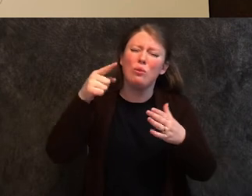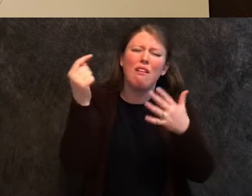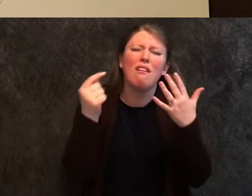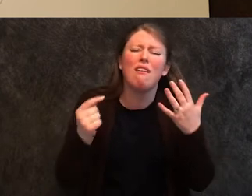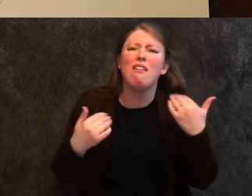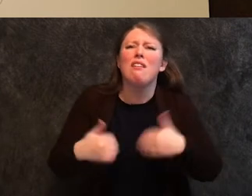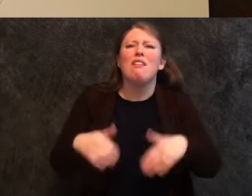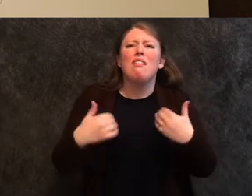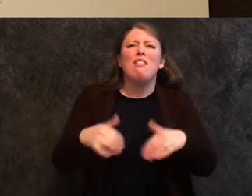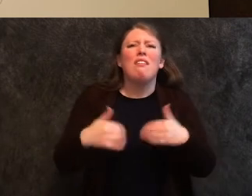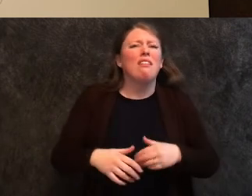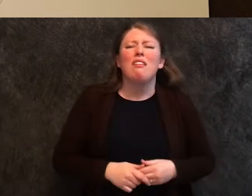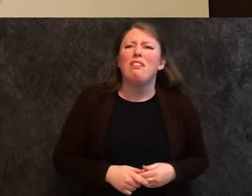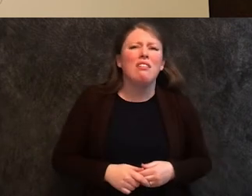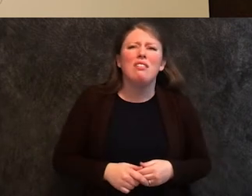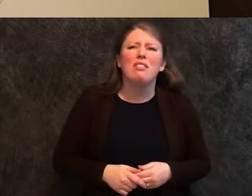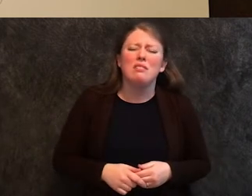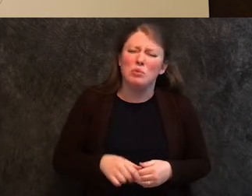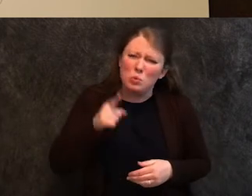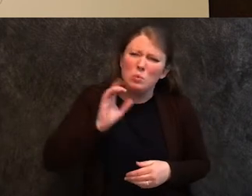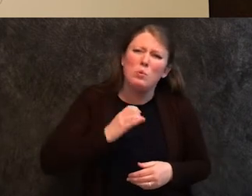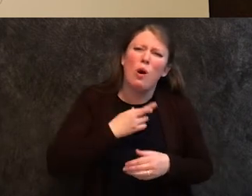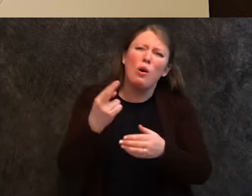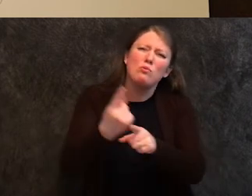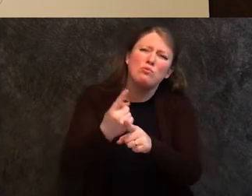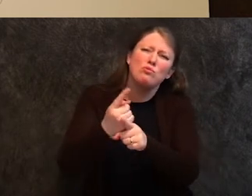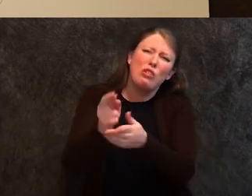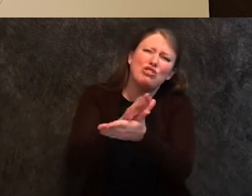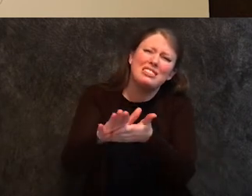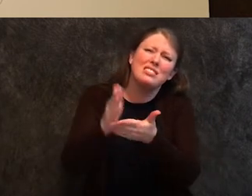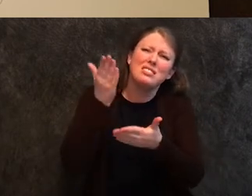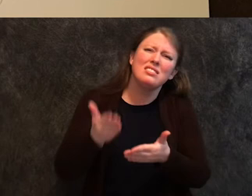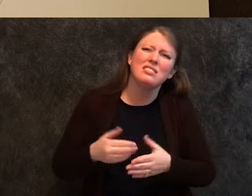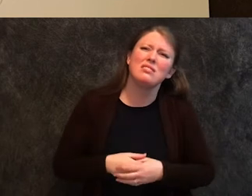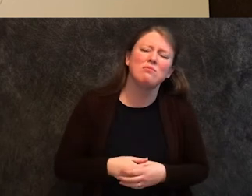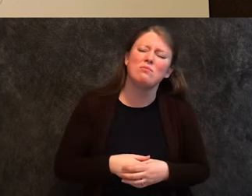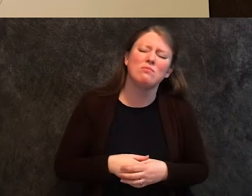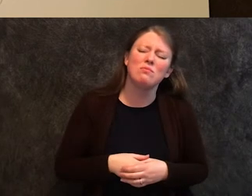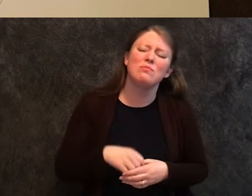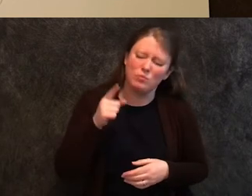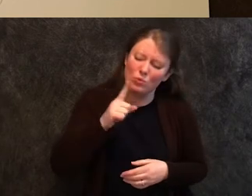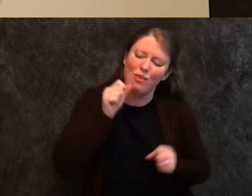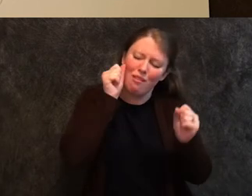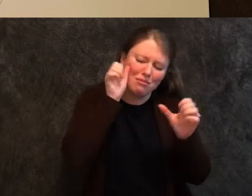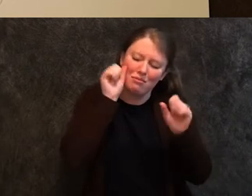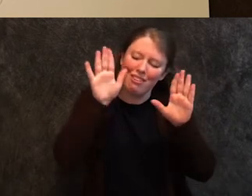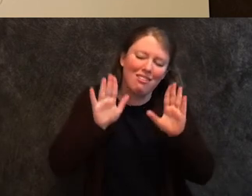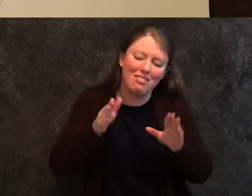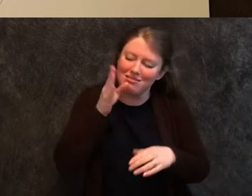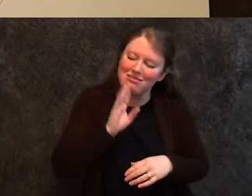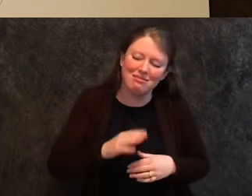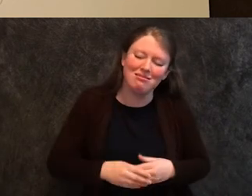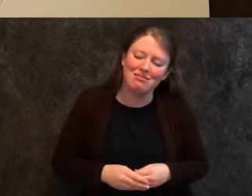things, our healer, Lord, our righteousness. You are an awesome God. And Lord,